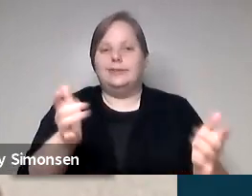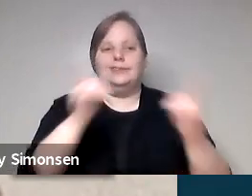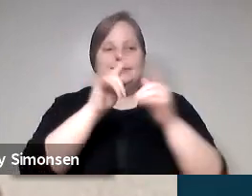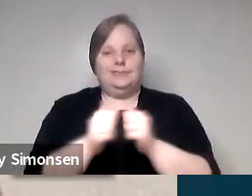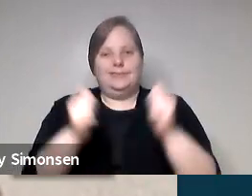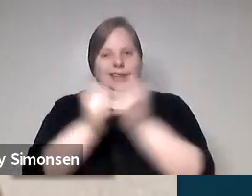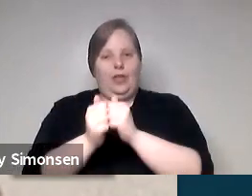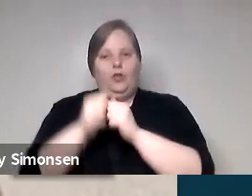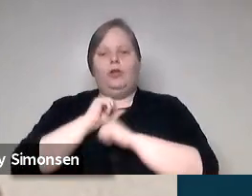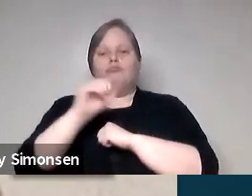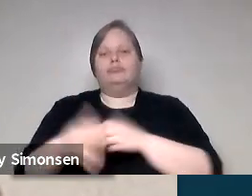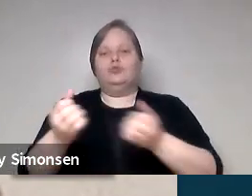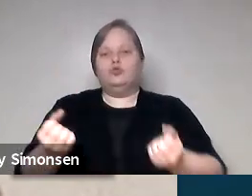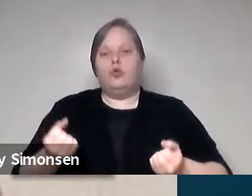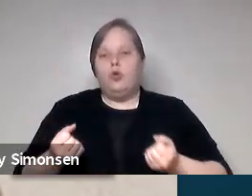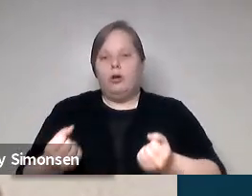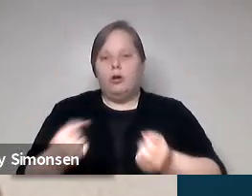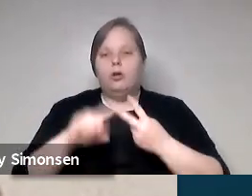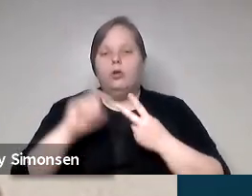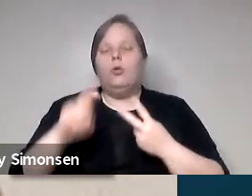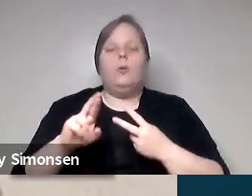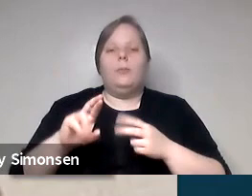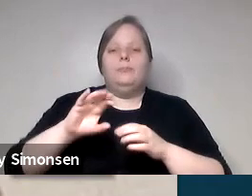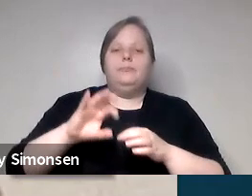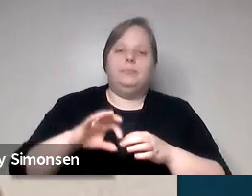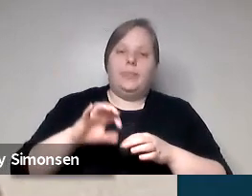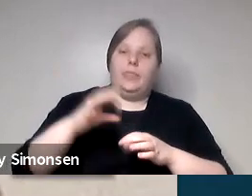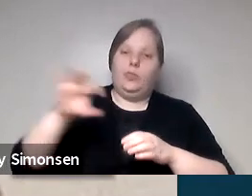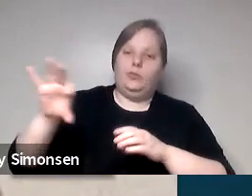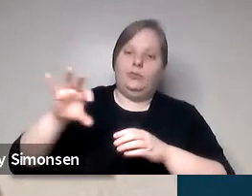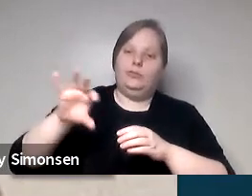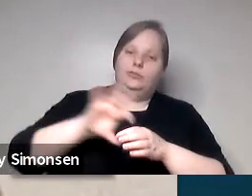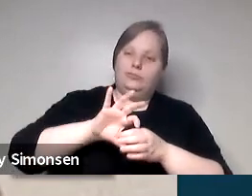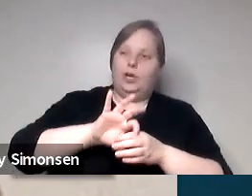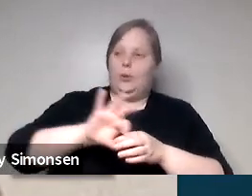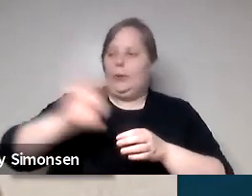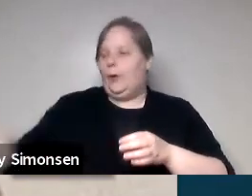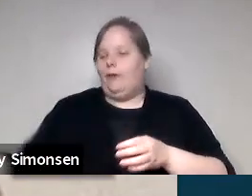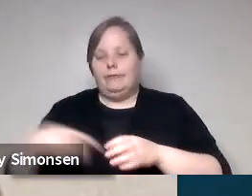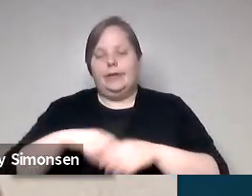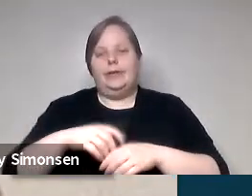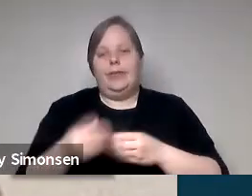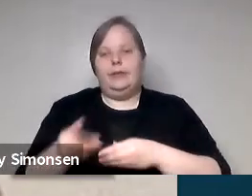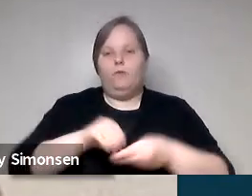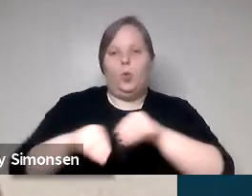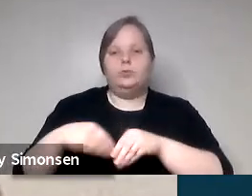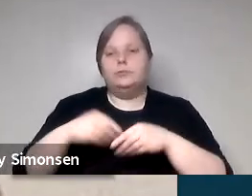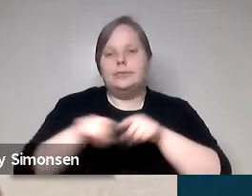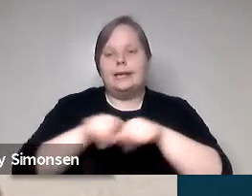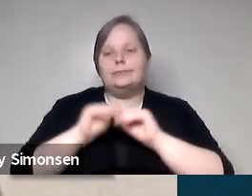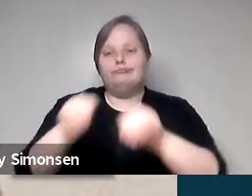your drawer that way or remove the sock connector and fold your socks and put them